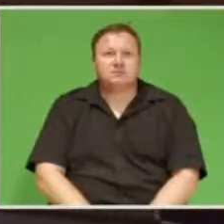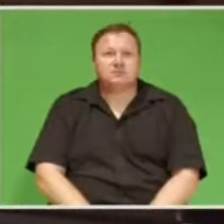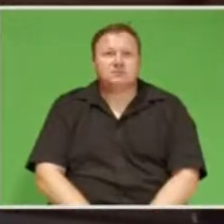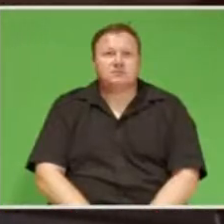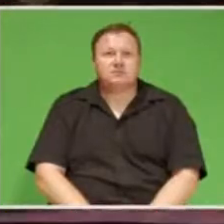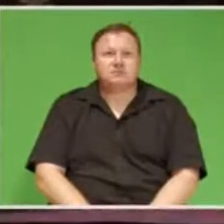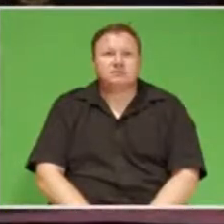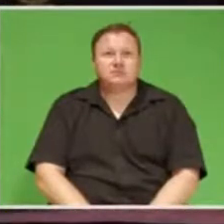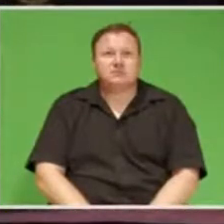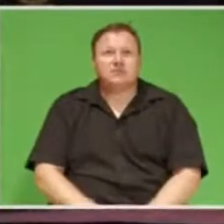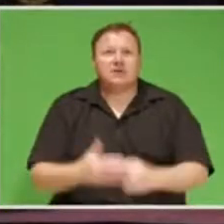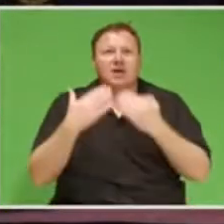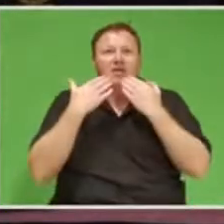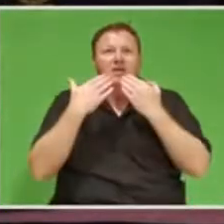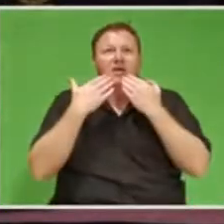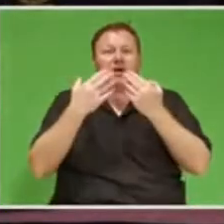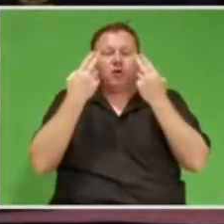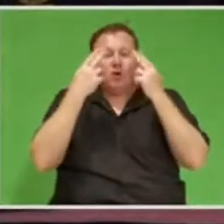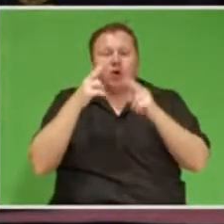I thank you, honorable members.